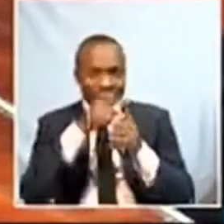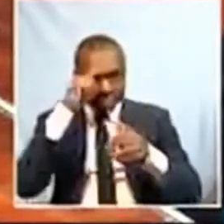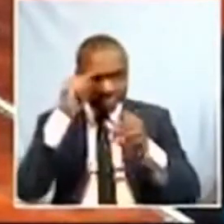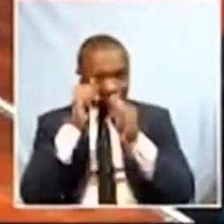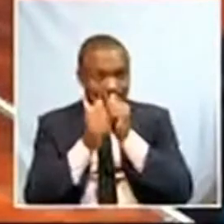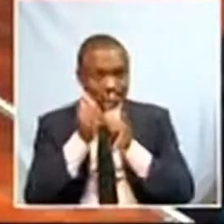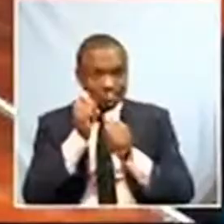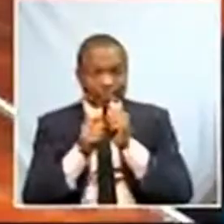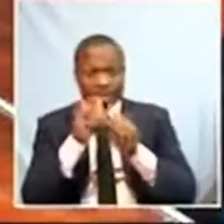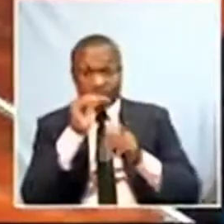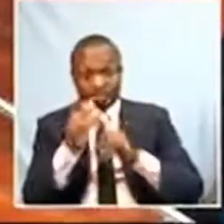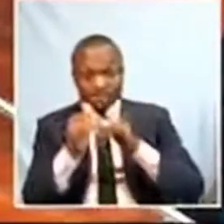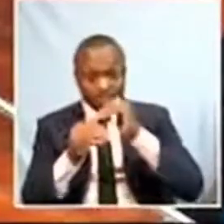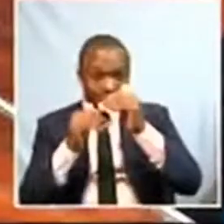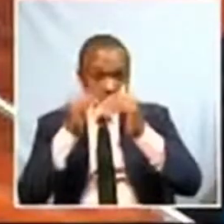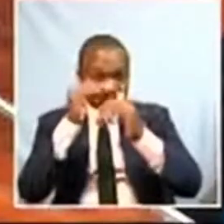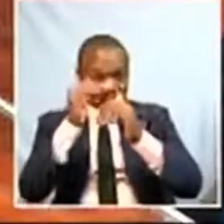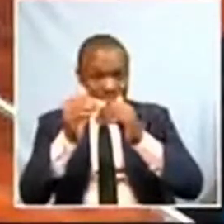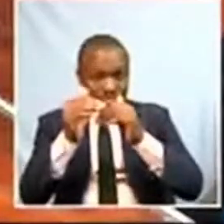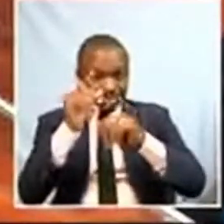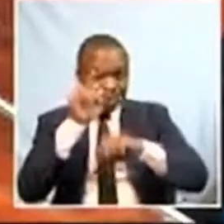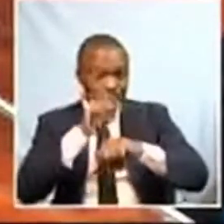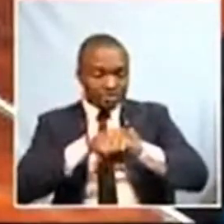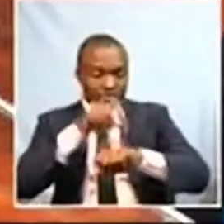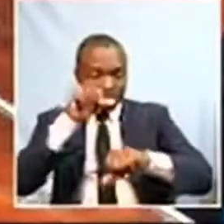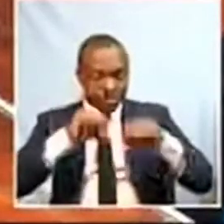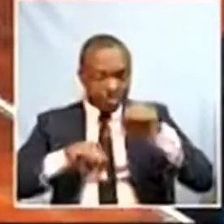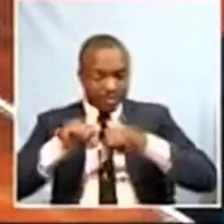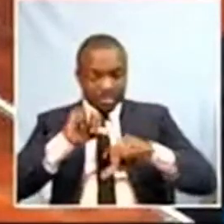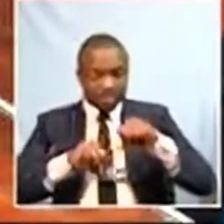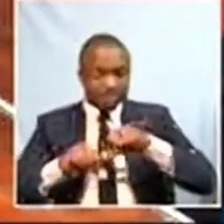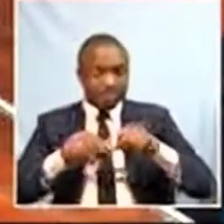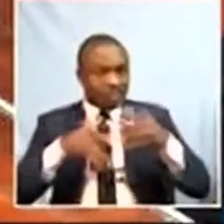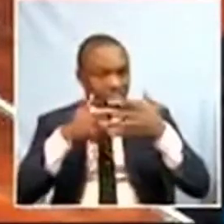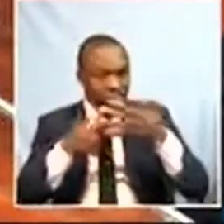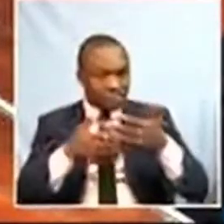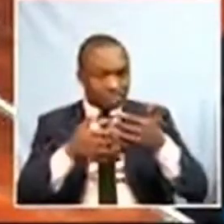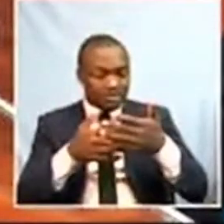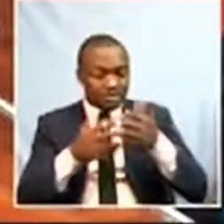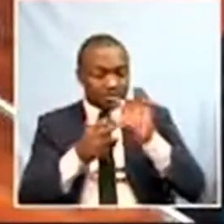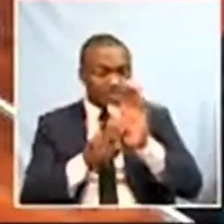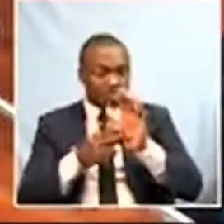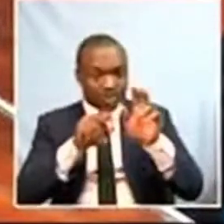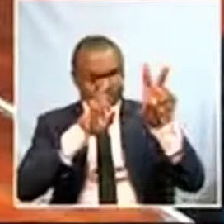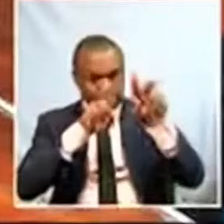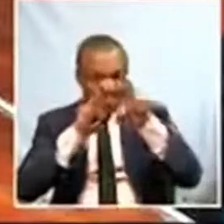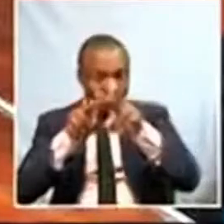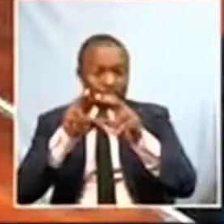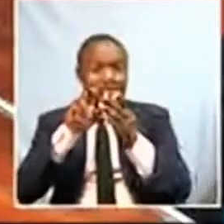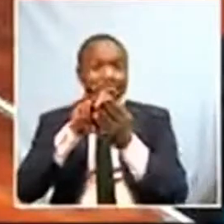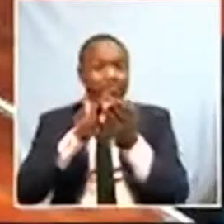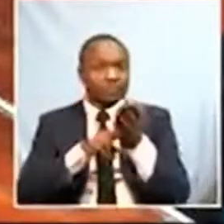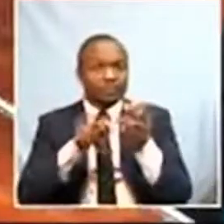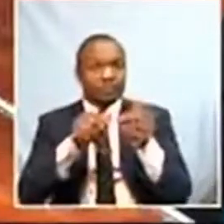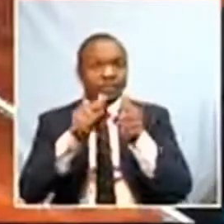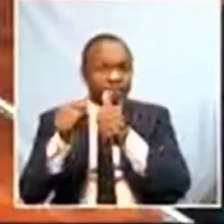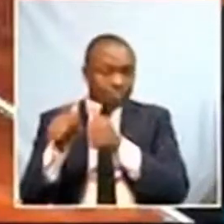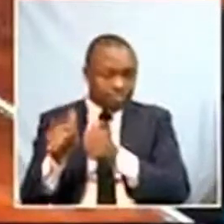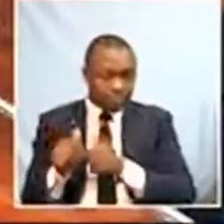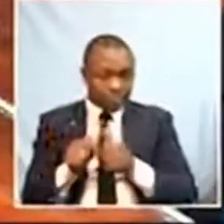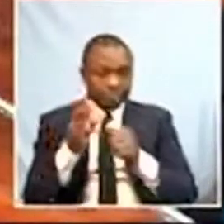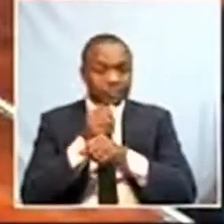to procedure at the time of audit, as documented in the monitoring report. Action